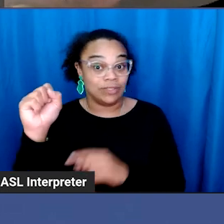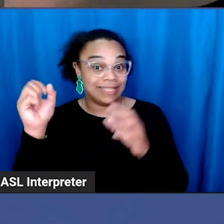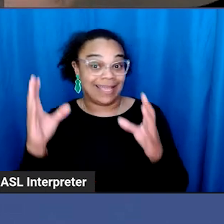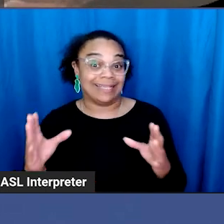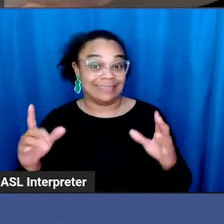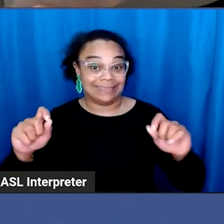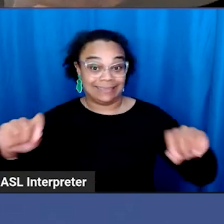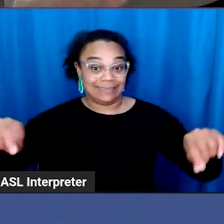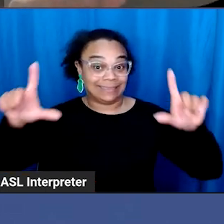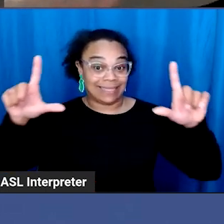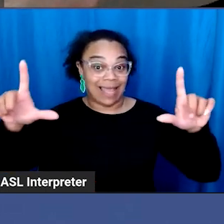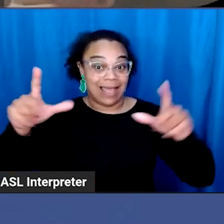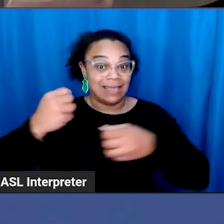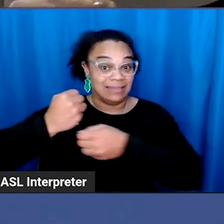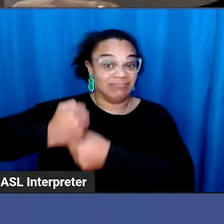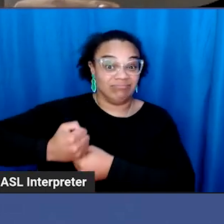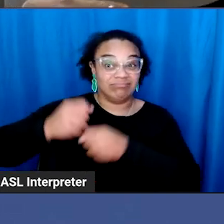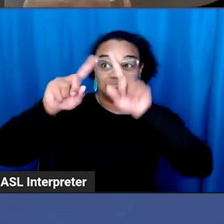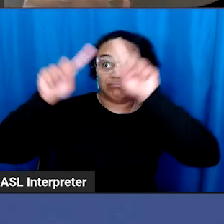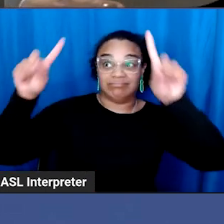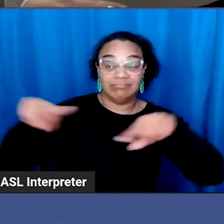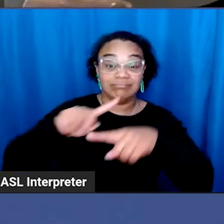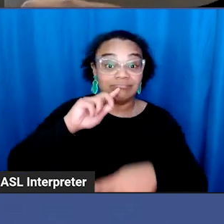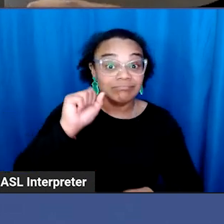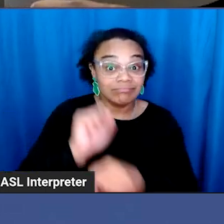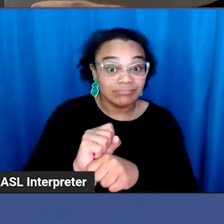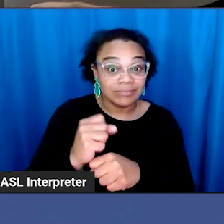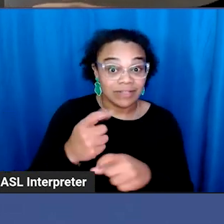from an actual protest.